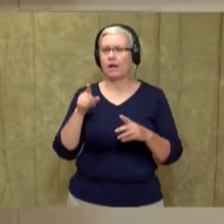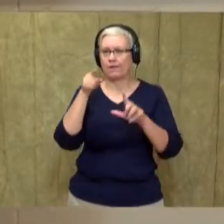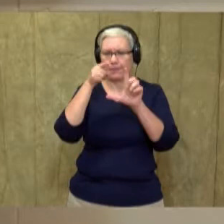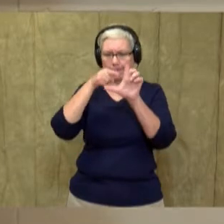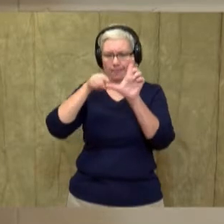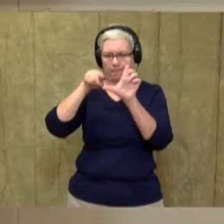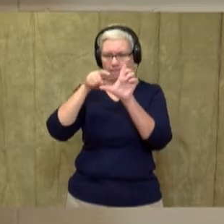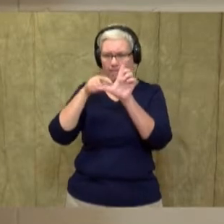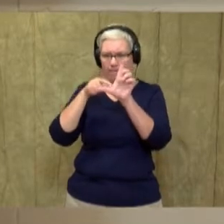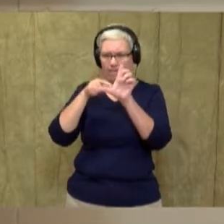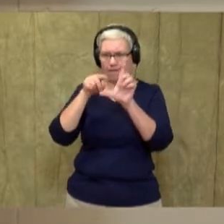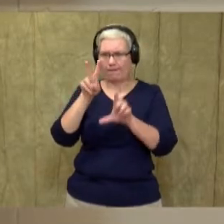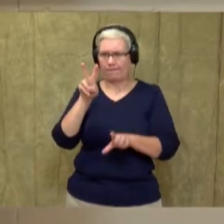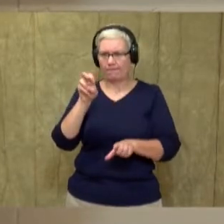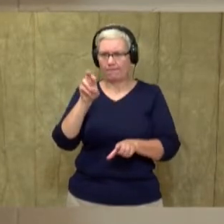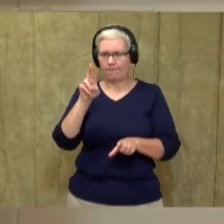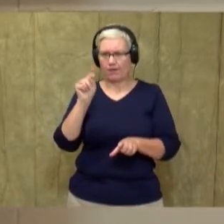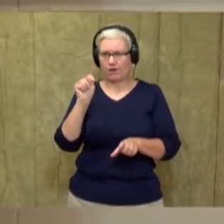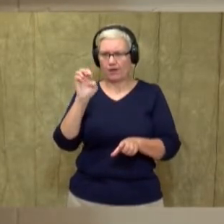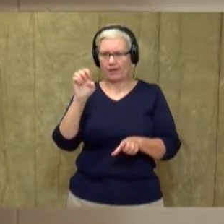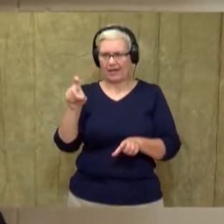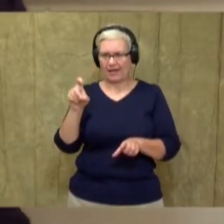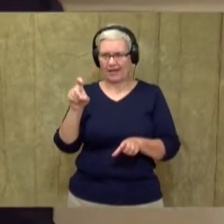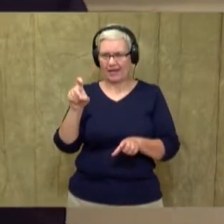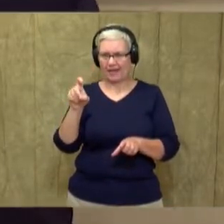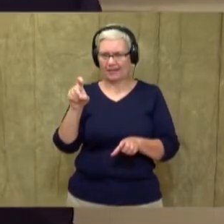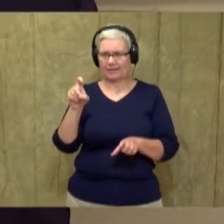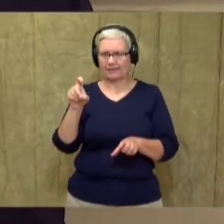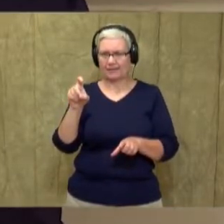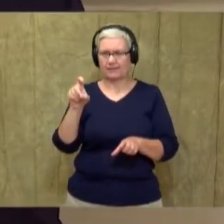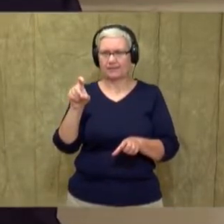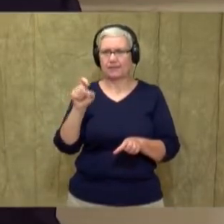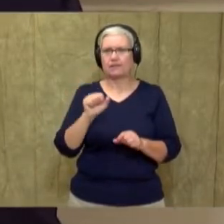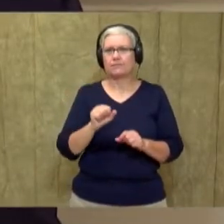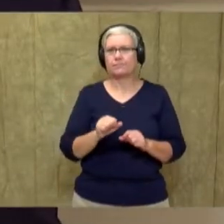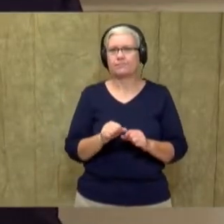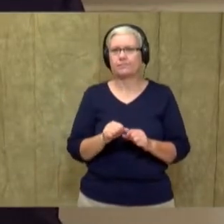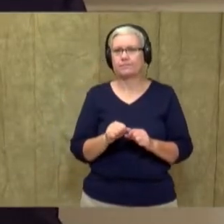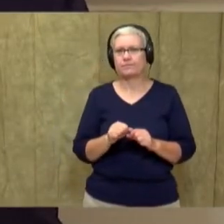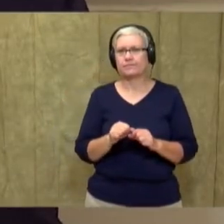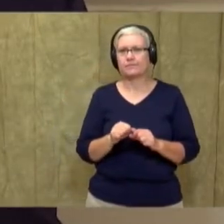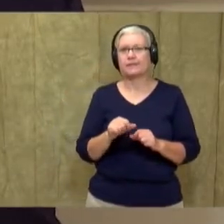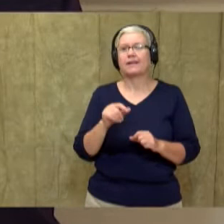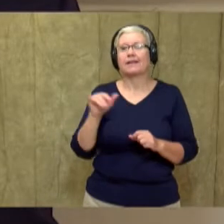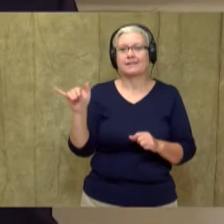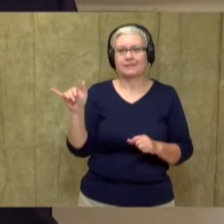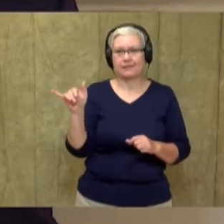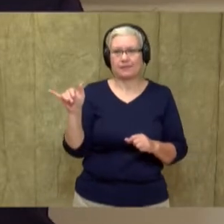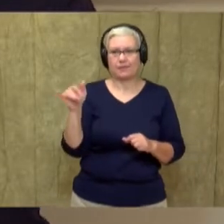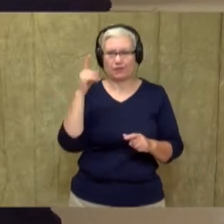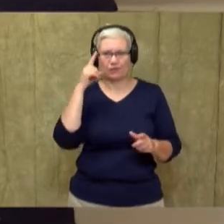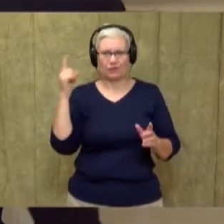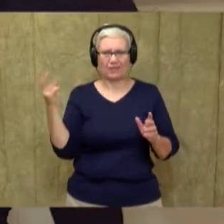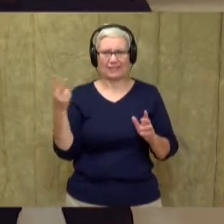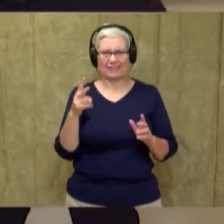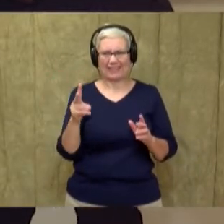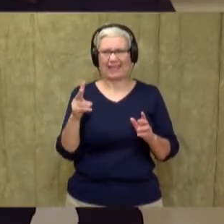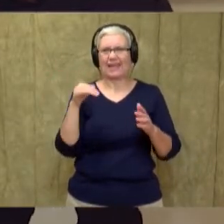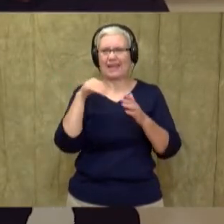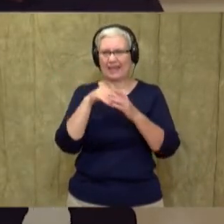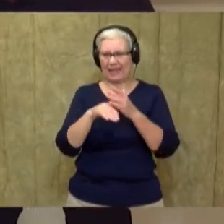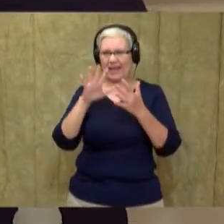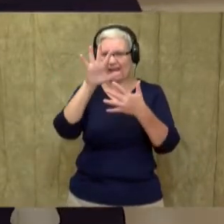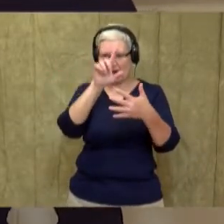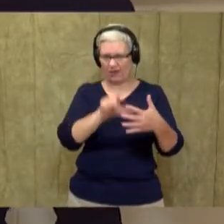this point at the very bottom of each of these parabolas, is still going to be apparent in our tables. So